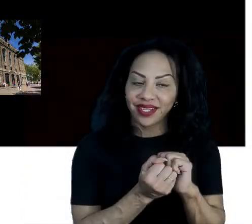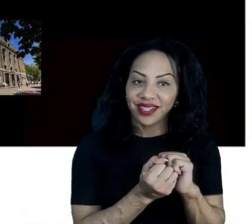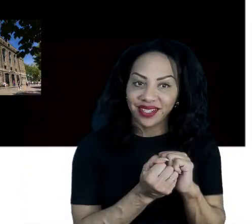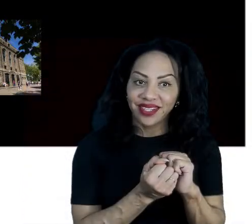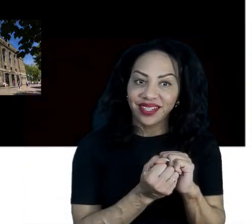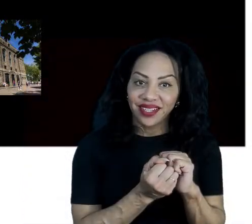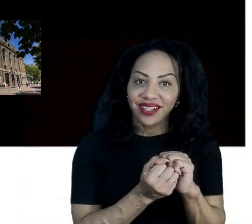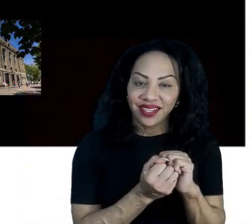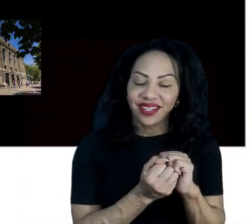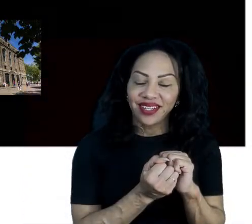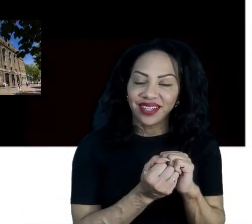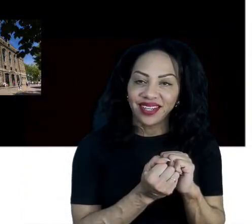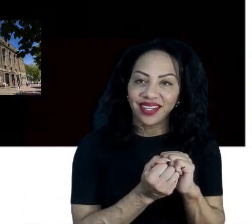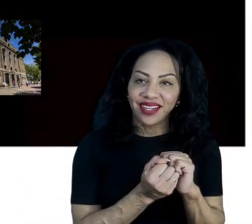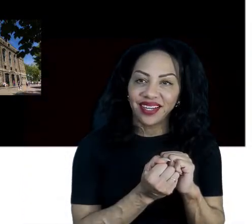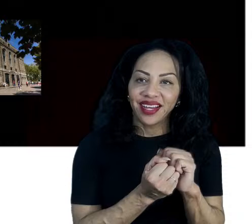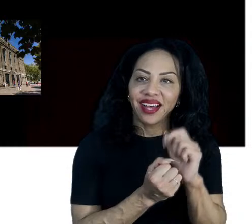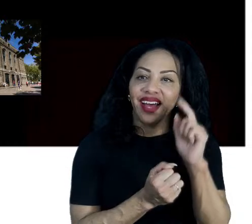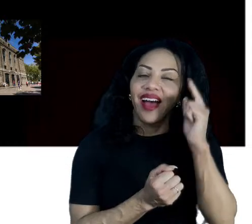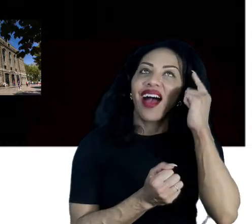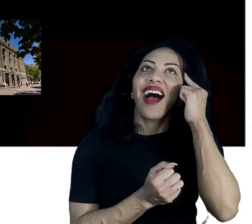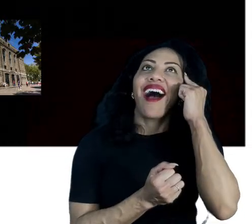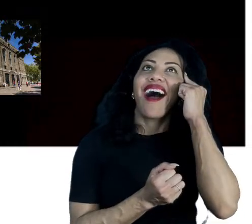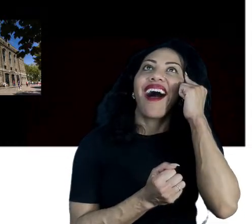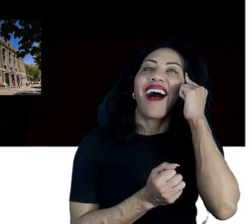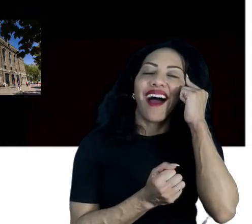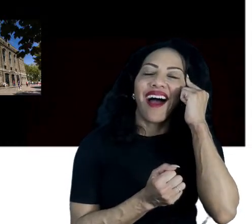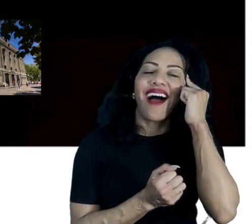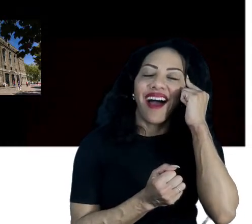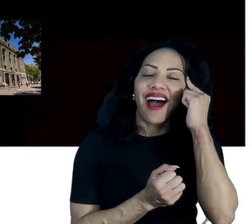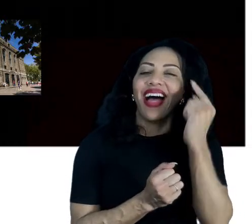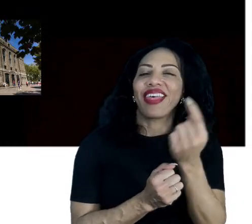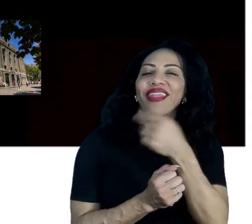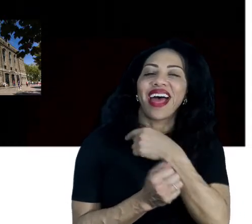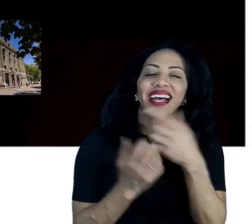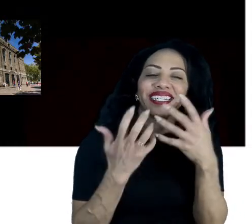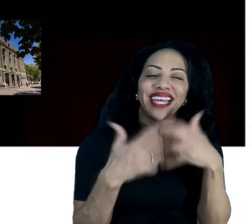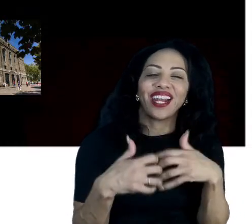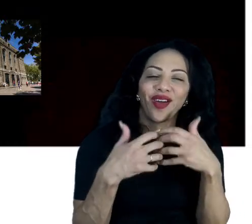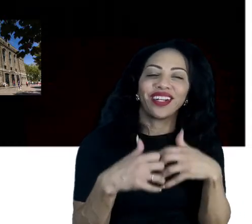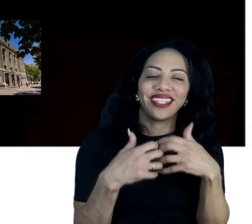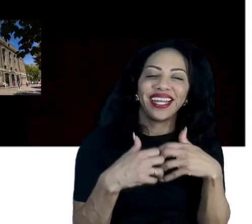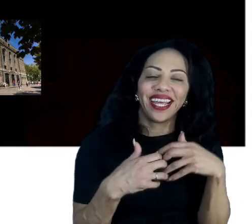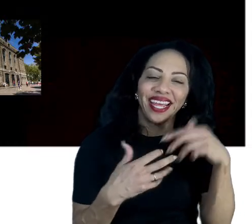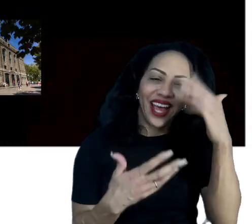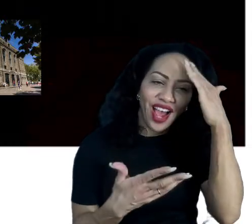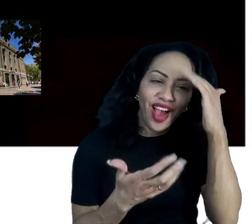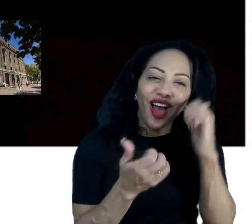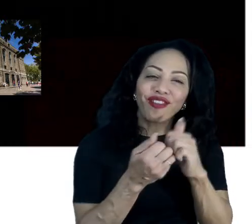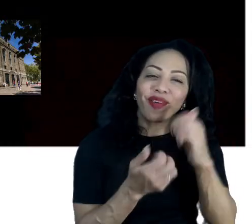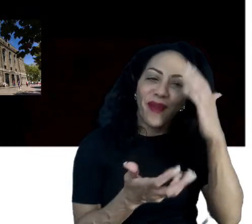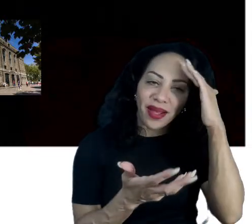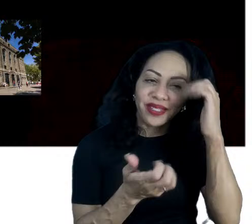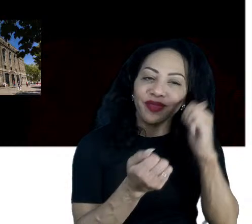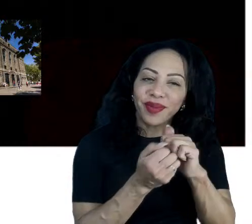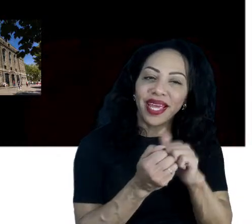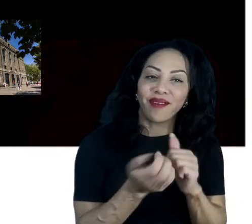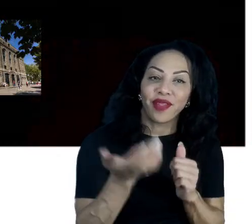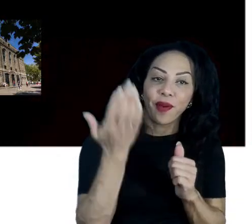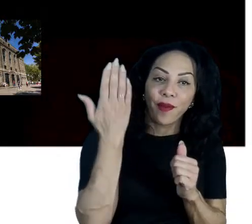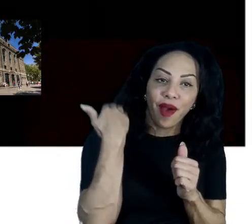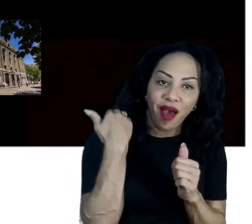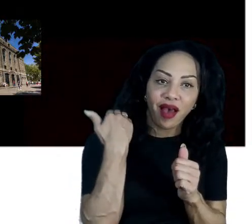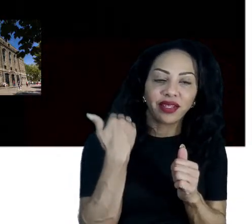my own memories of using that kind of tech and being at Arnolfini at that time. So I start collecting old media, and I begin dreaming